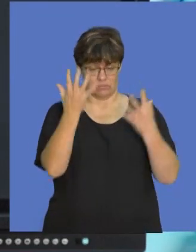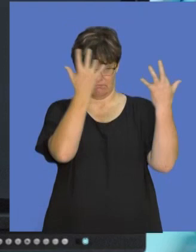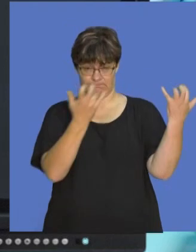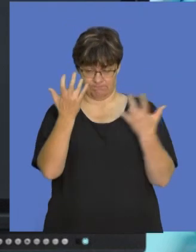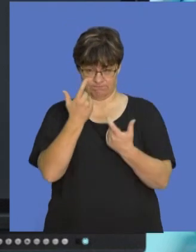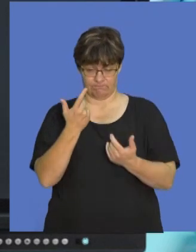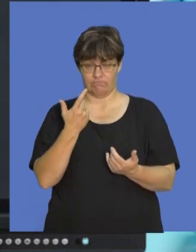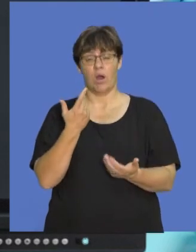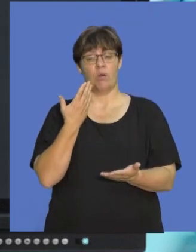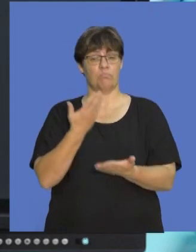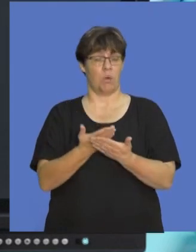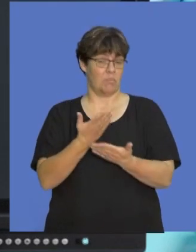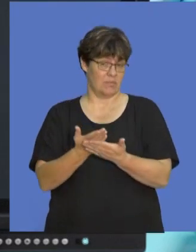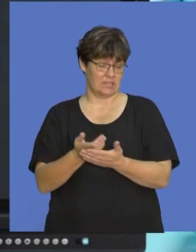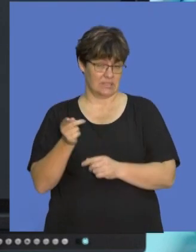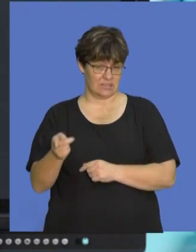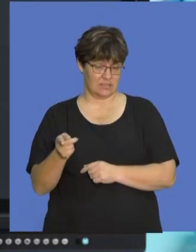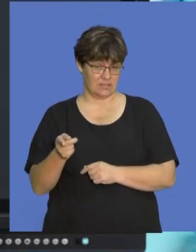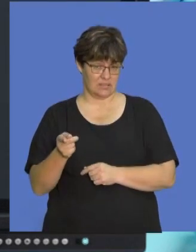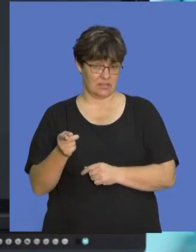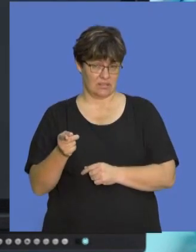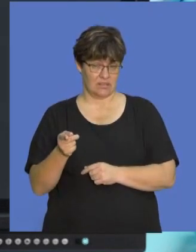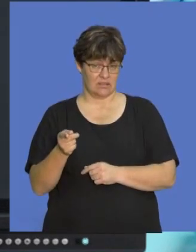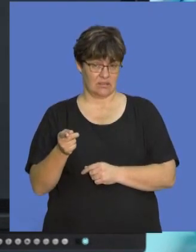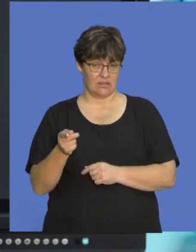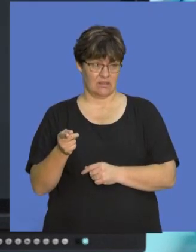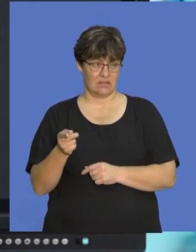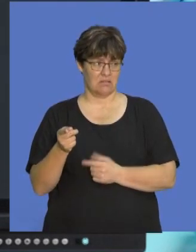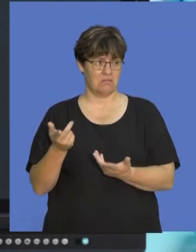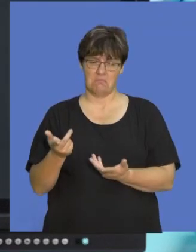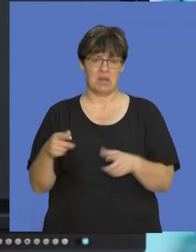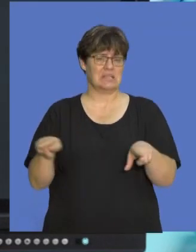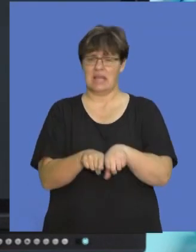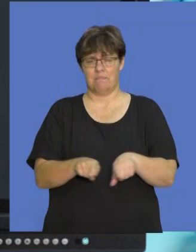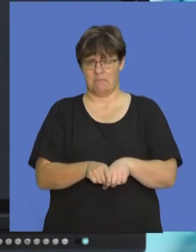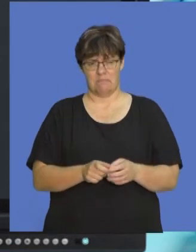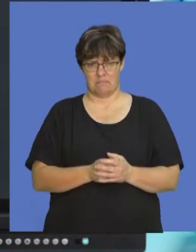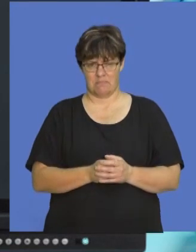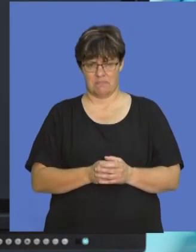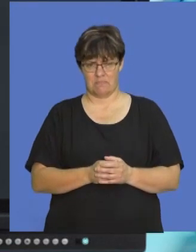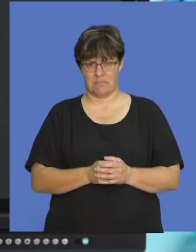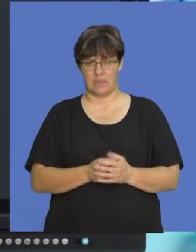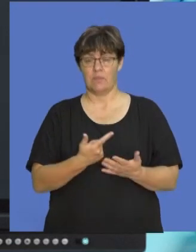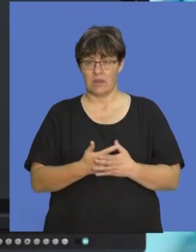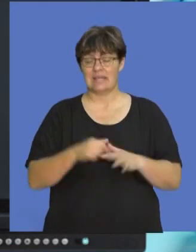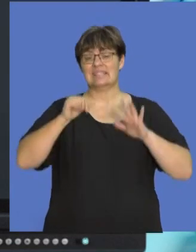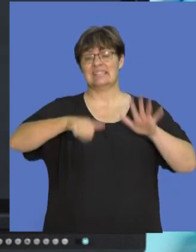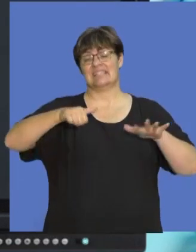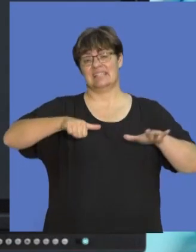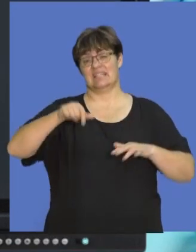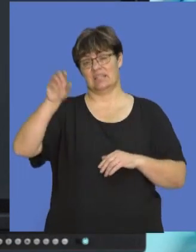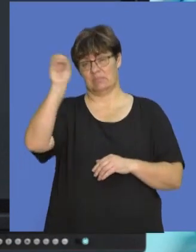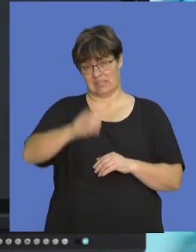did the calculation for the probability, it wasn't that this wasn't the same. It